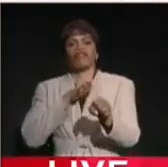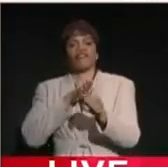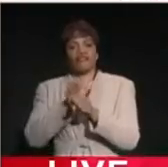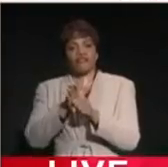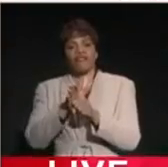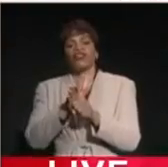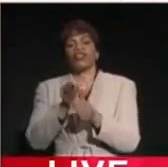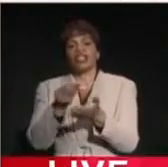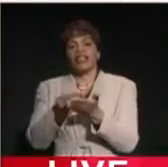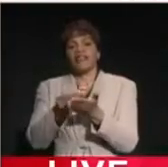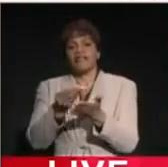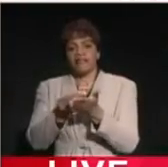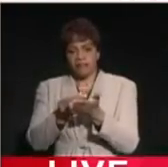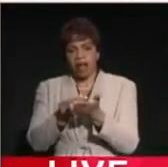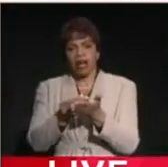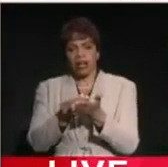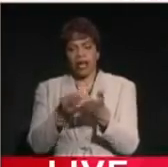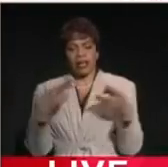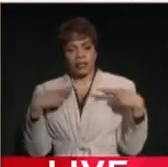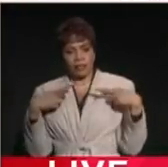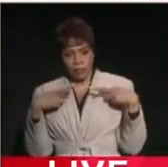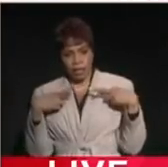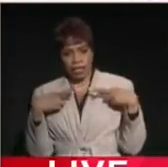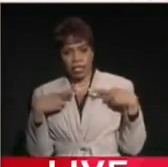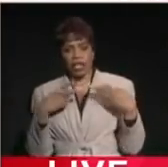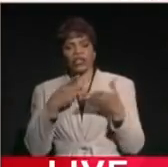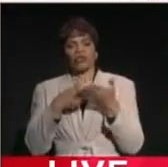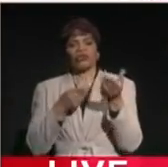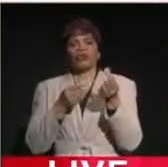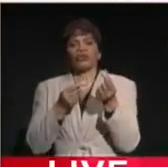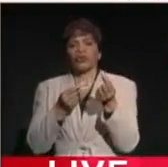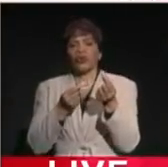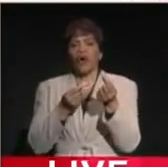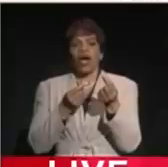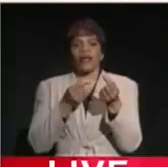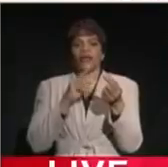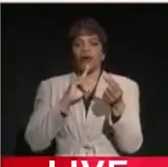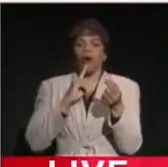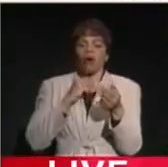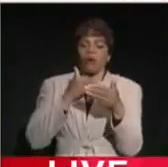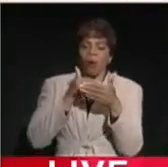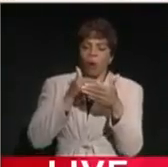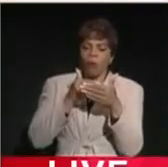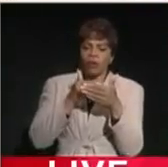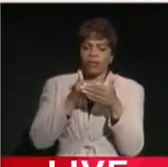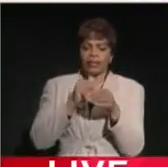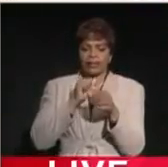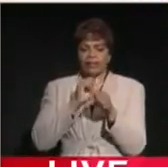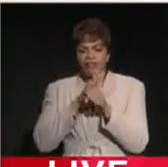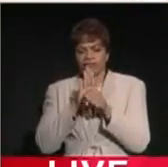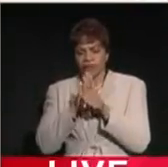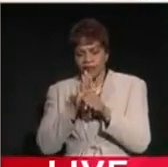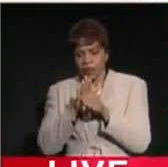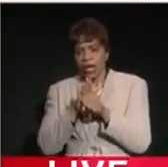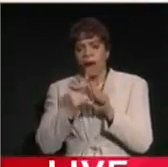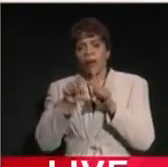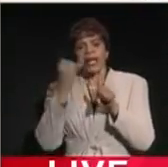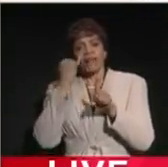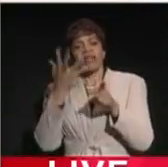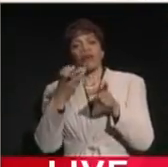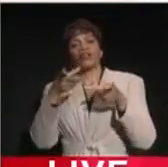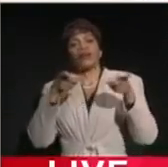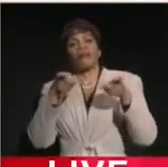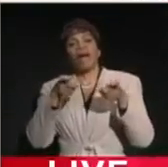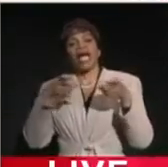I would take the law enforcement pensions and spin them off, because they're almost fully funded as it is. If they want to manage their pensions, they